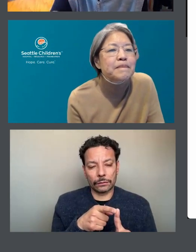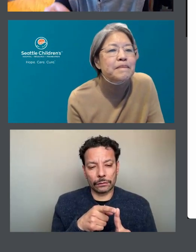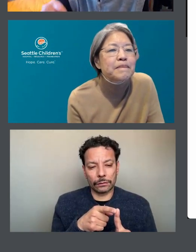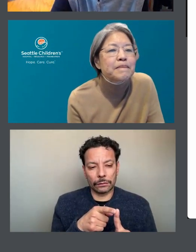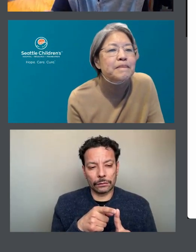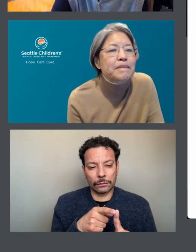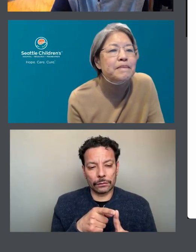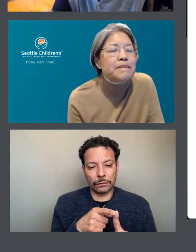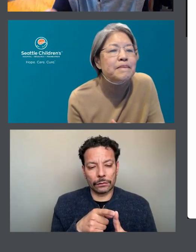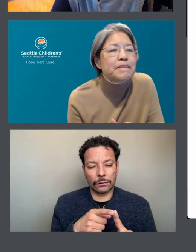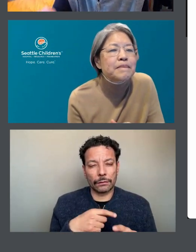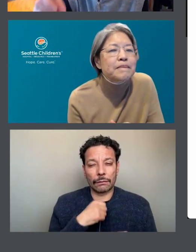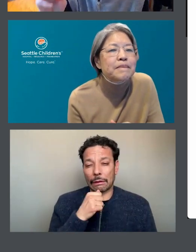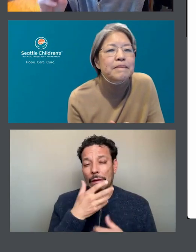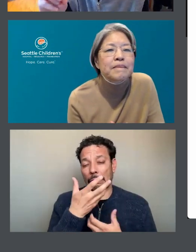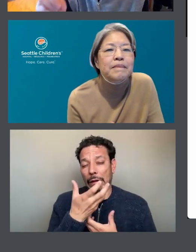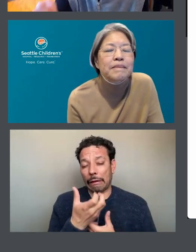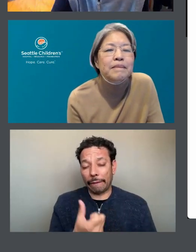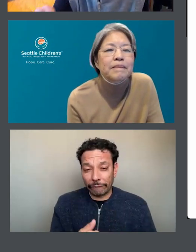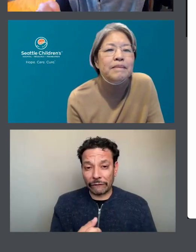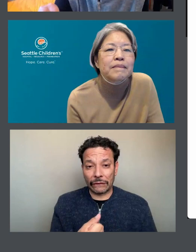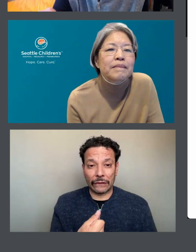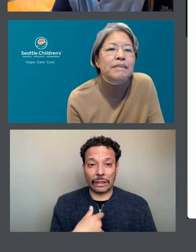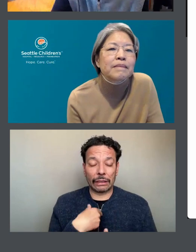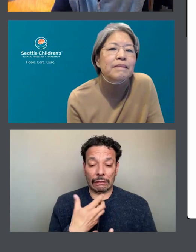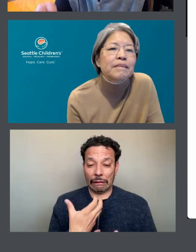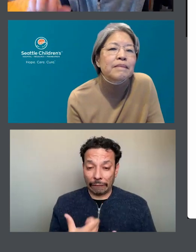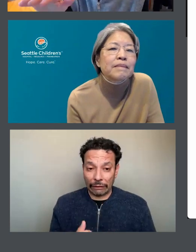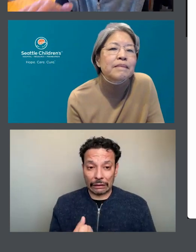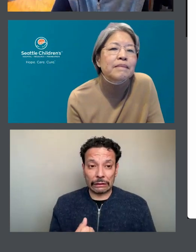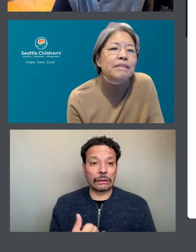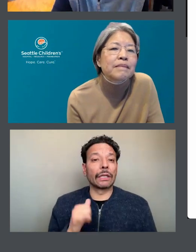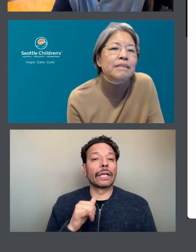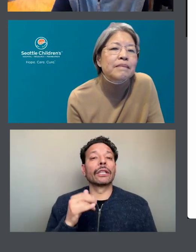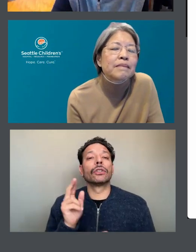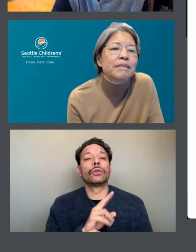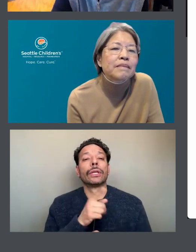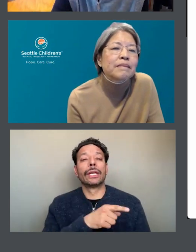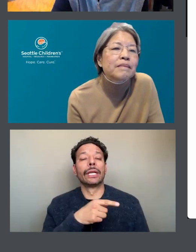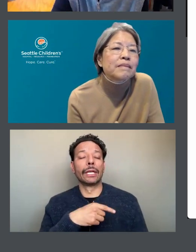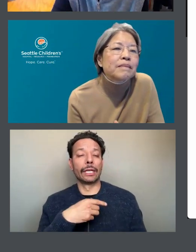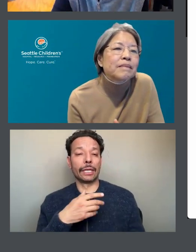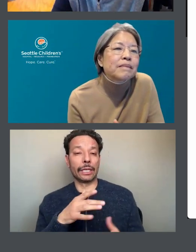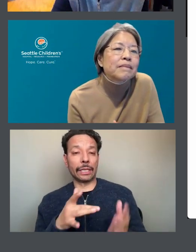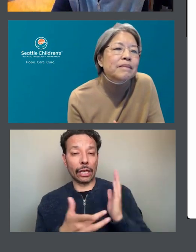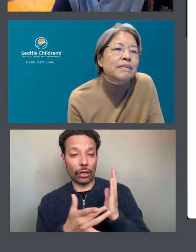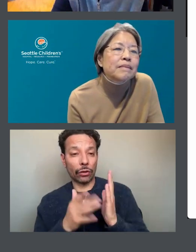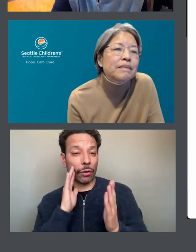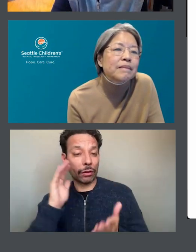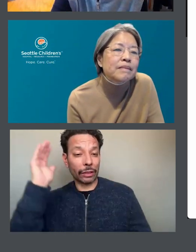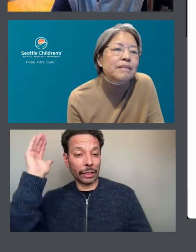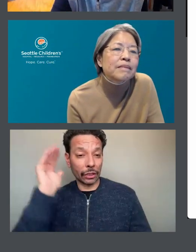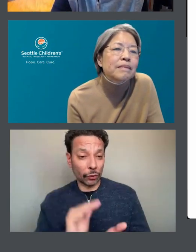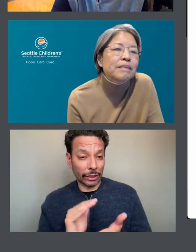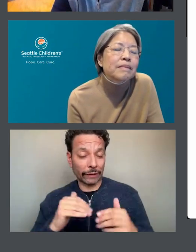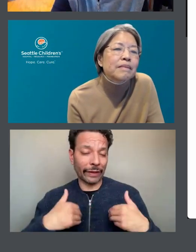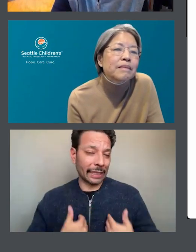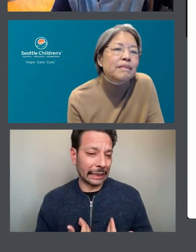I'm not confident that the use of technology is going to decrease the fatigue.